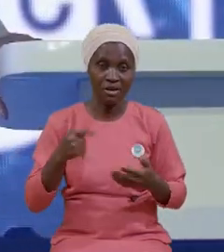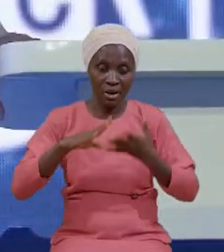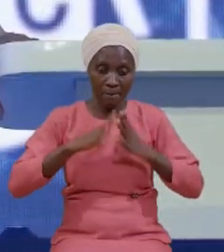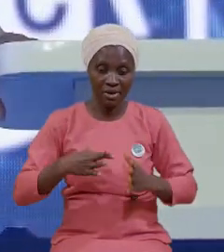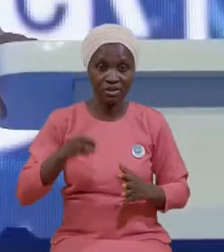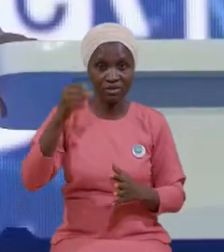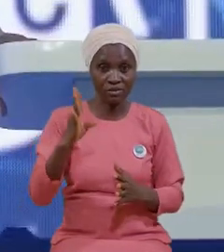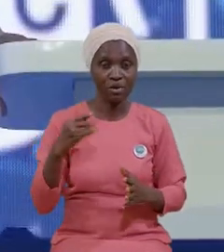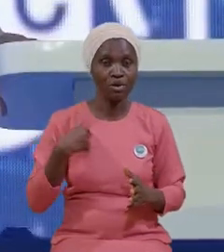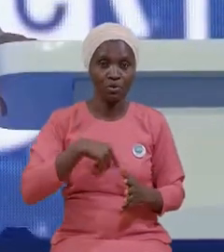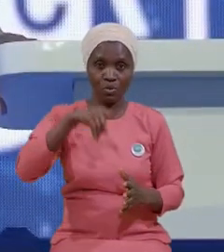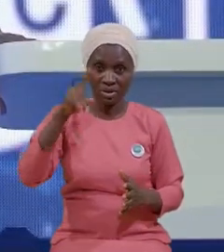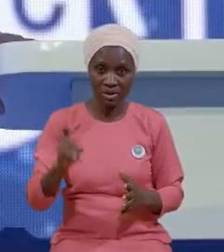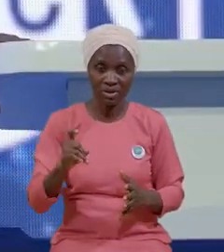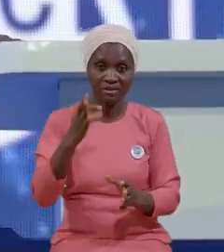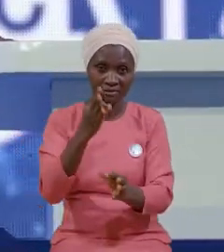need faith.